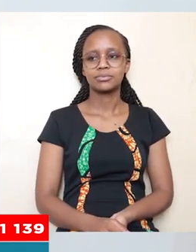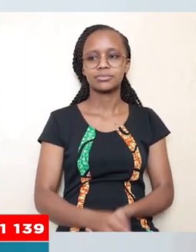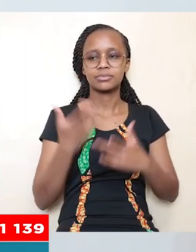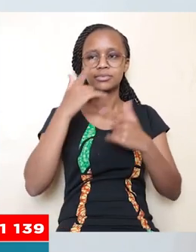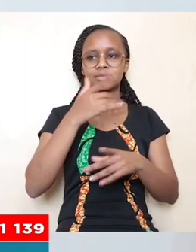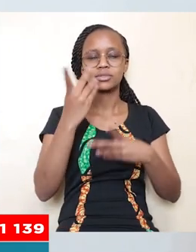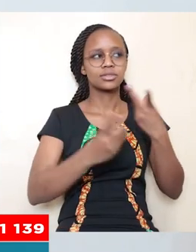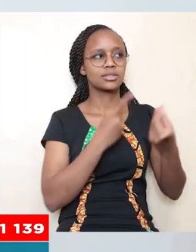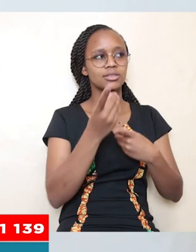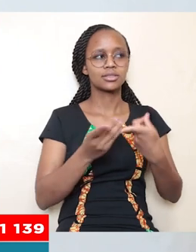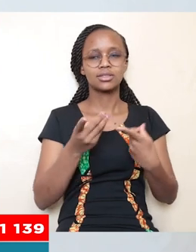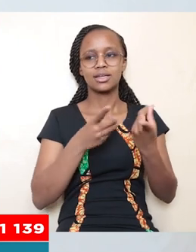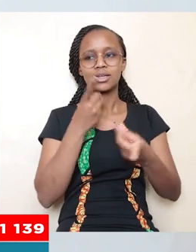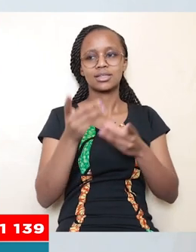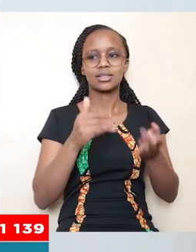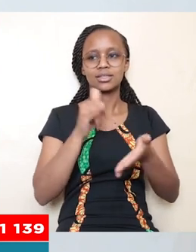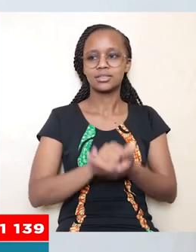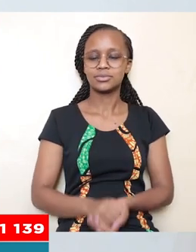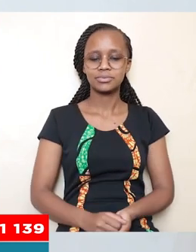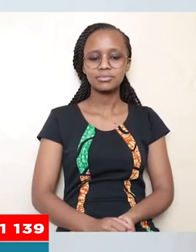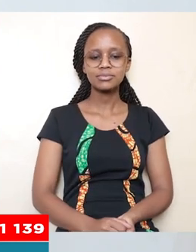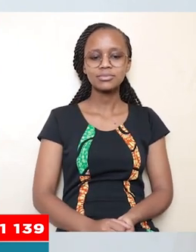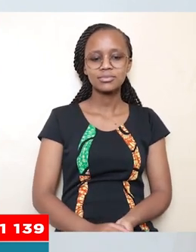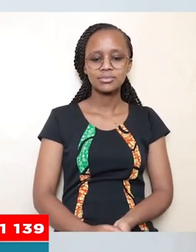Let us not discuss that.